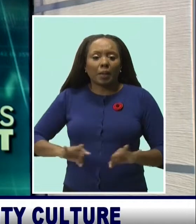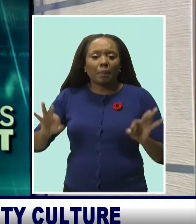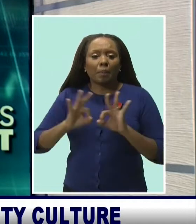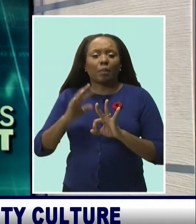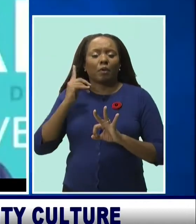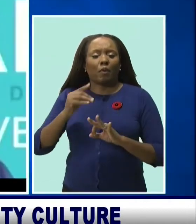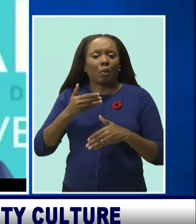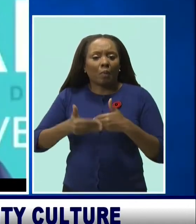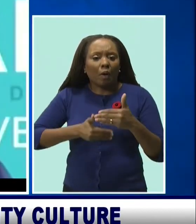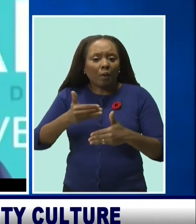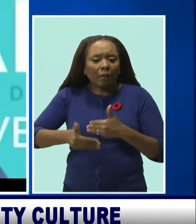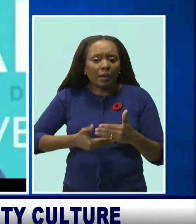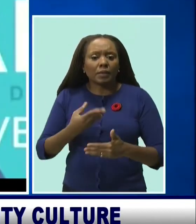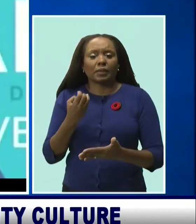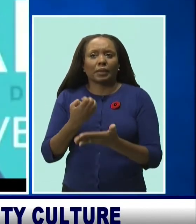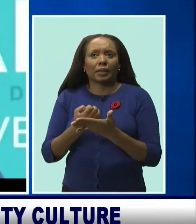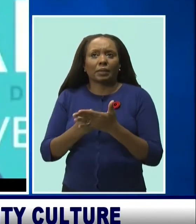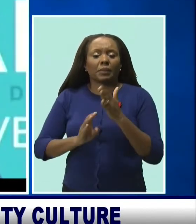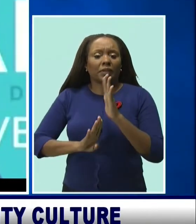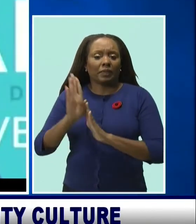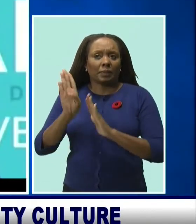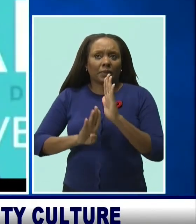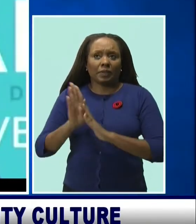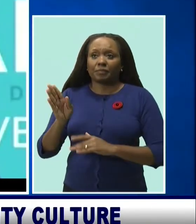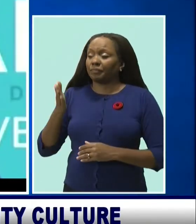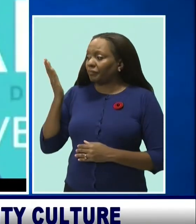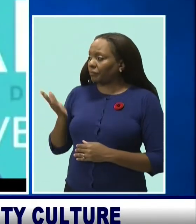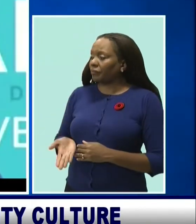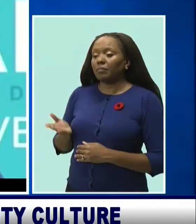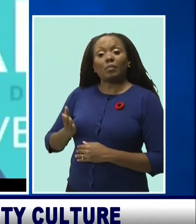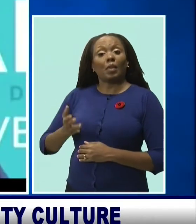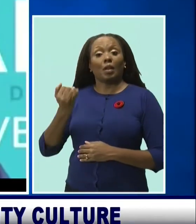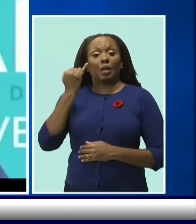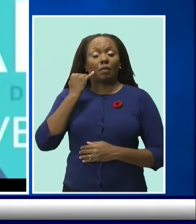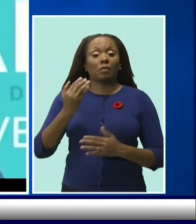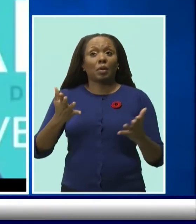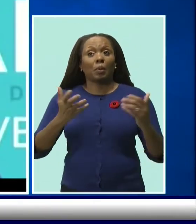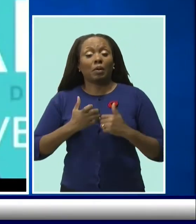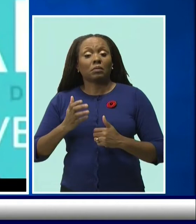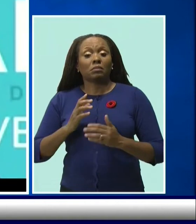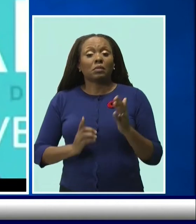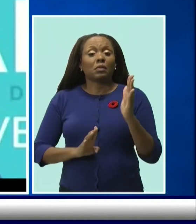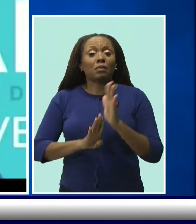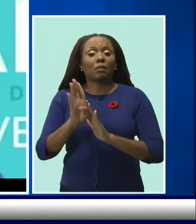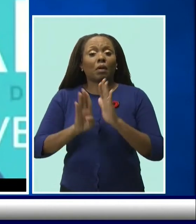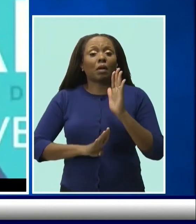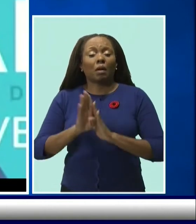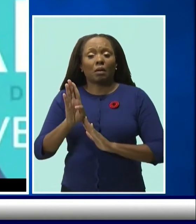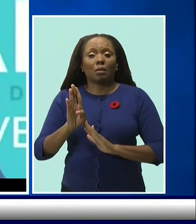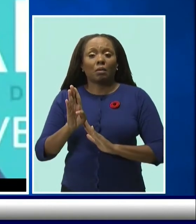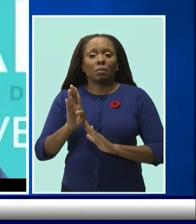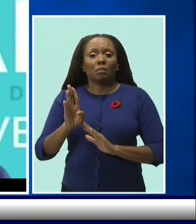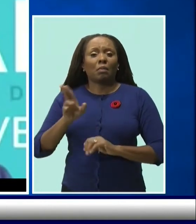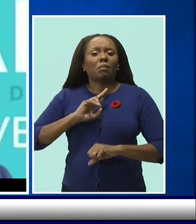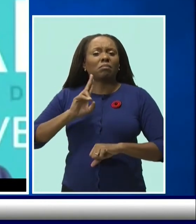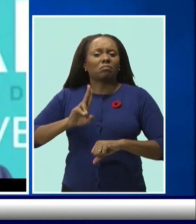development. The development of a country's NQI, as you've heard, is